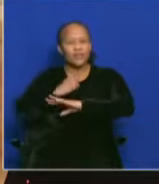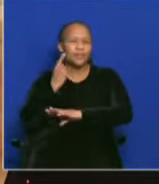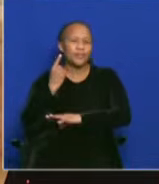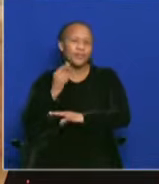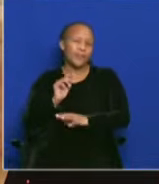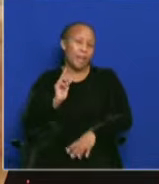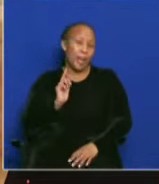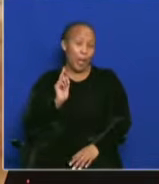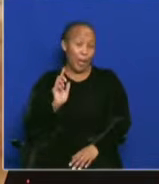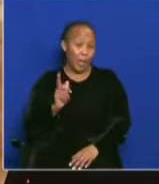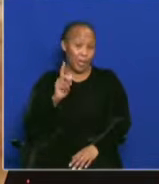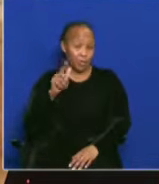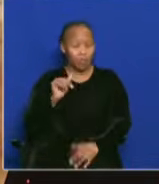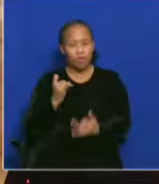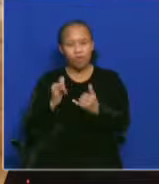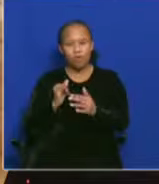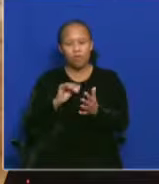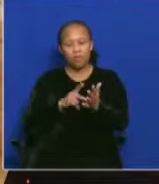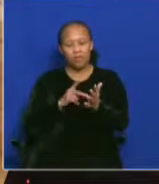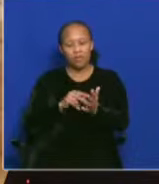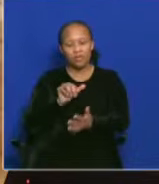page 6210.